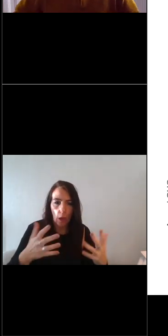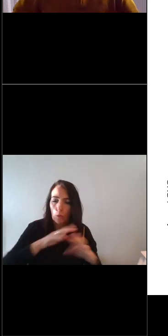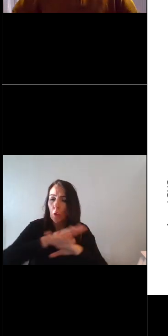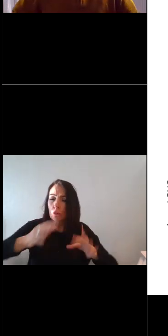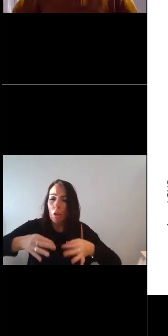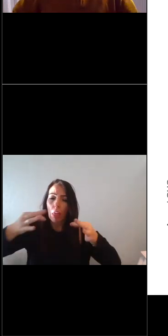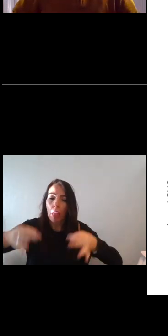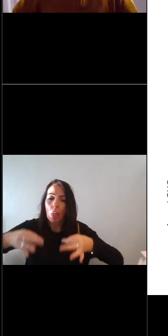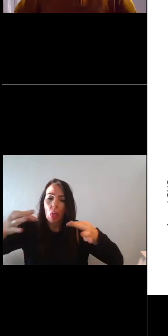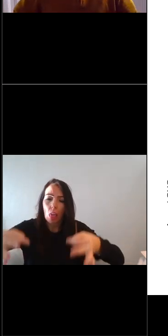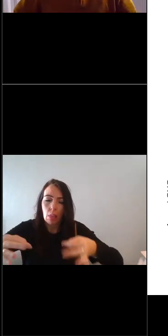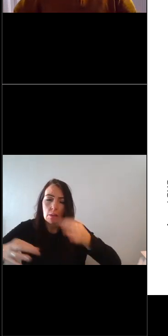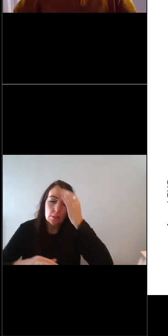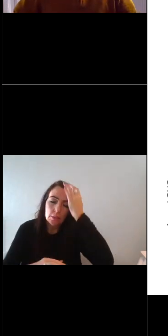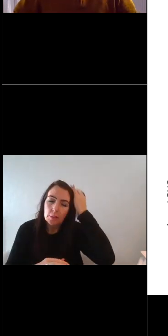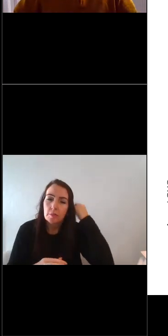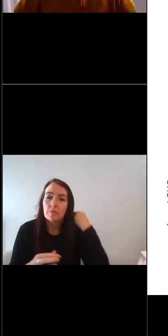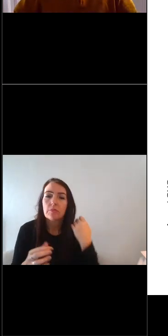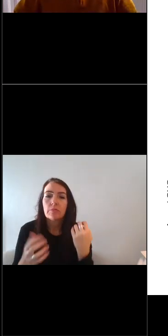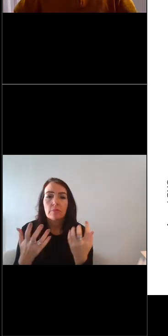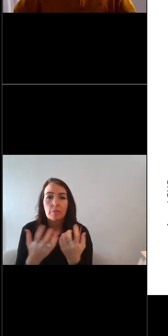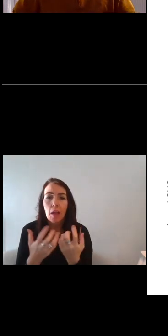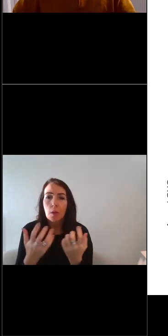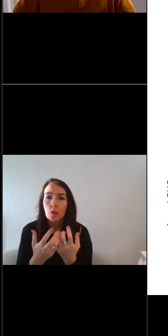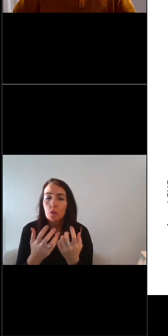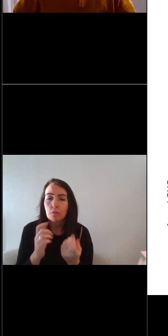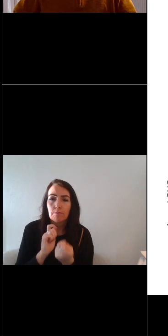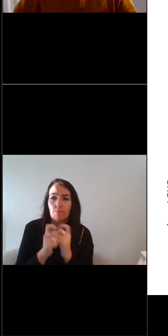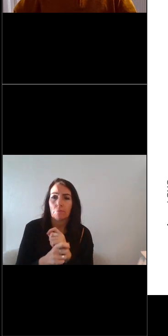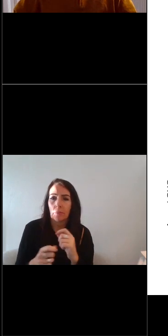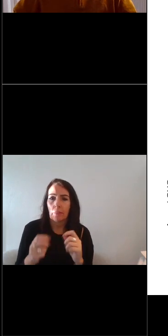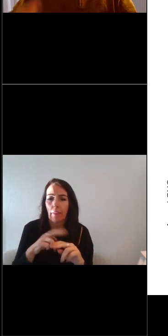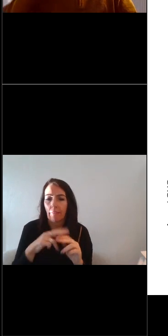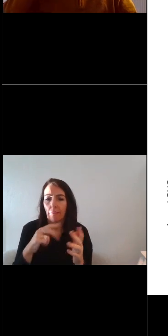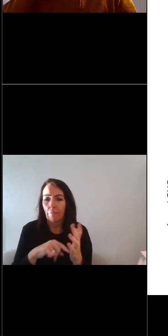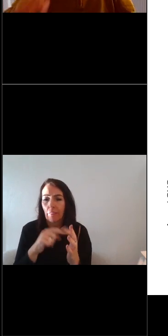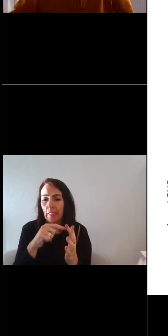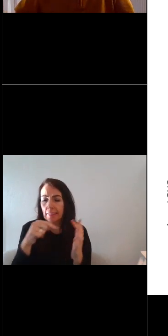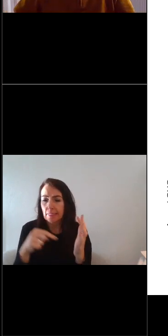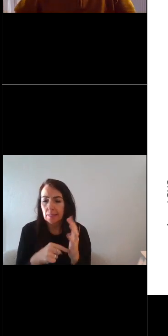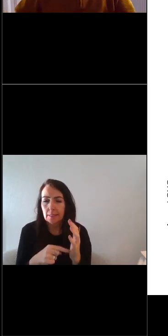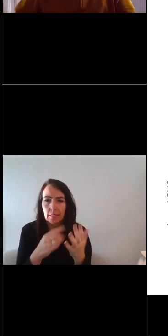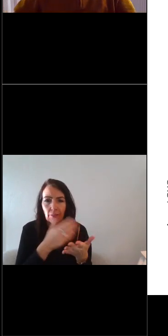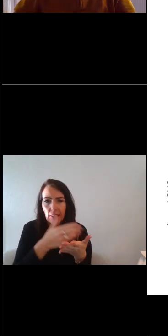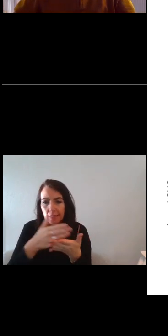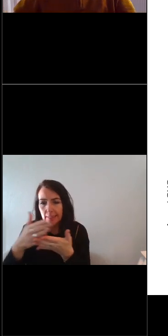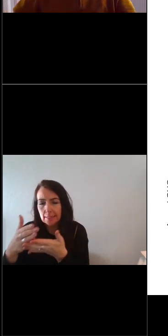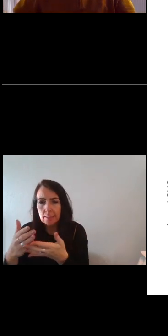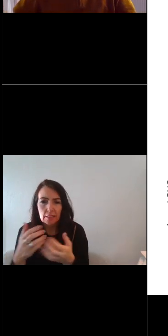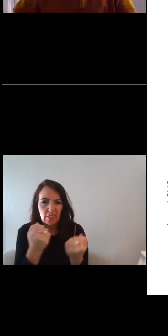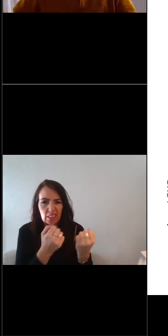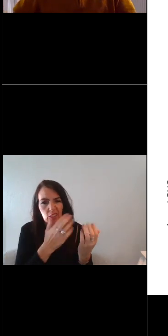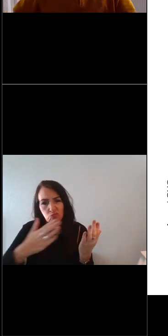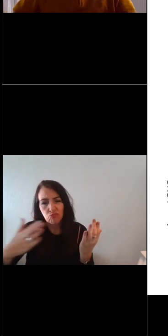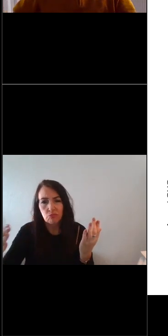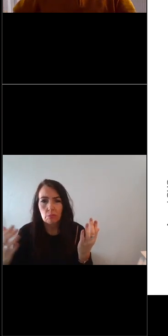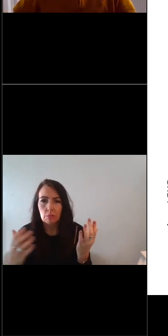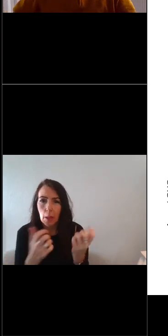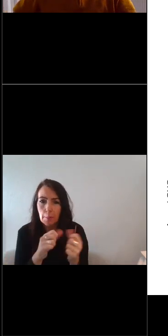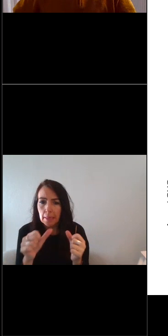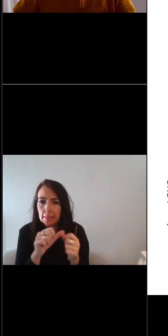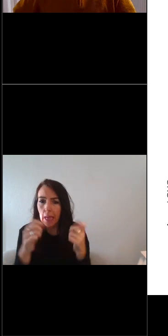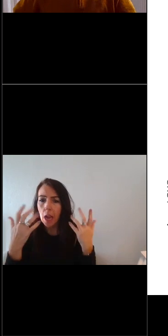you affect a fleet transition? Is it better to drip feed the transition now, or do